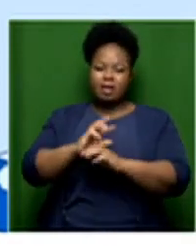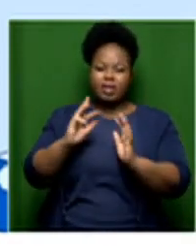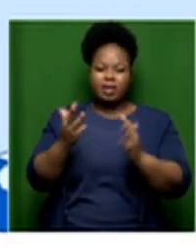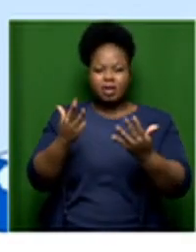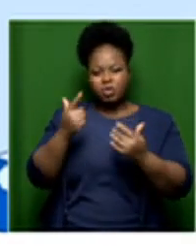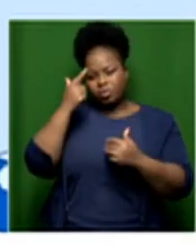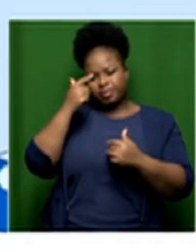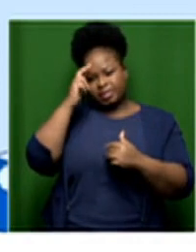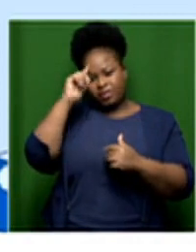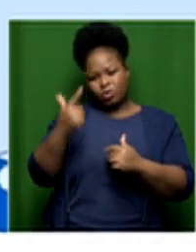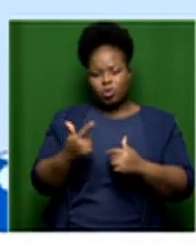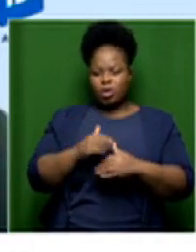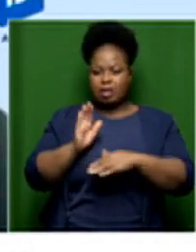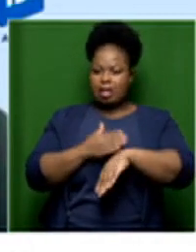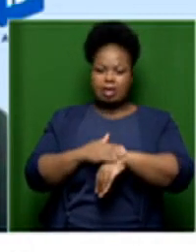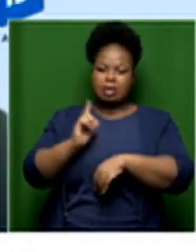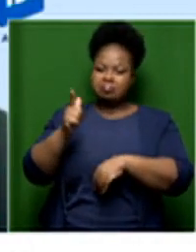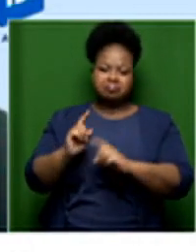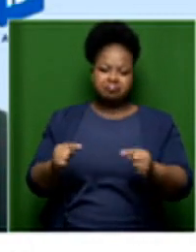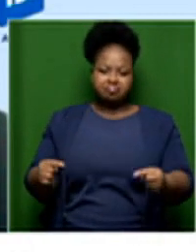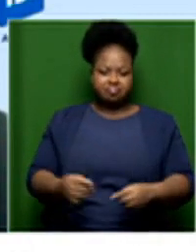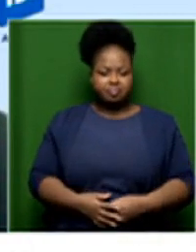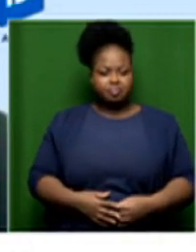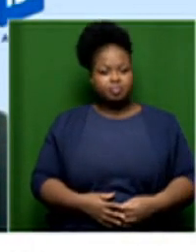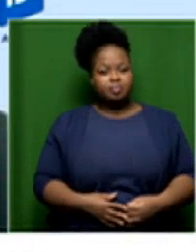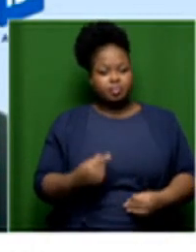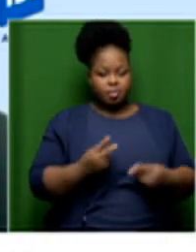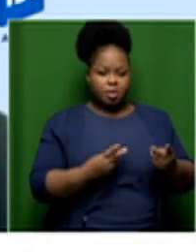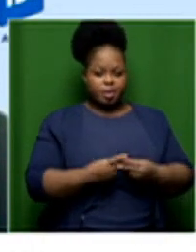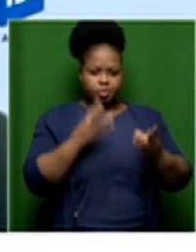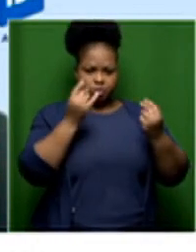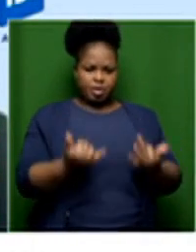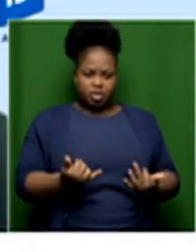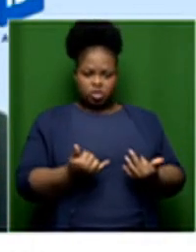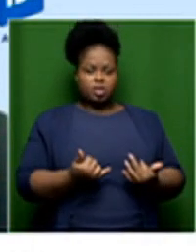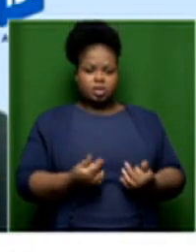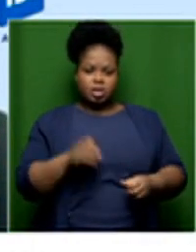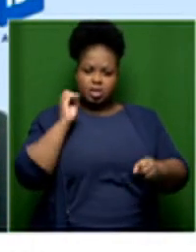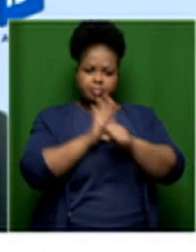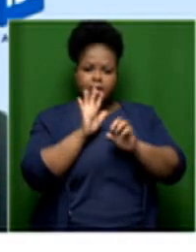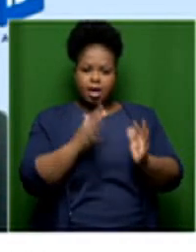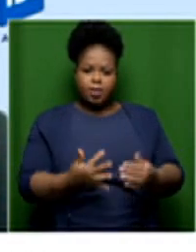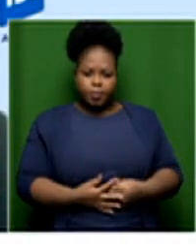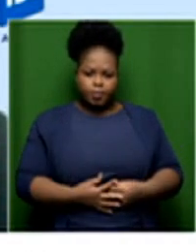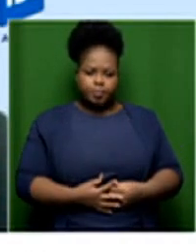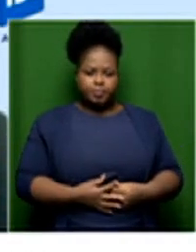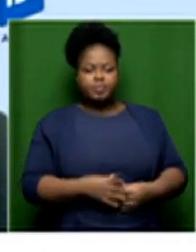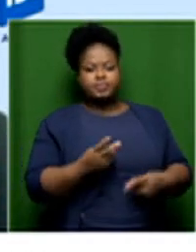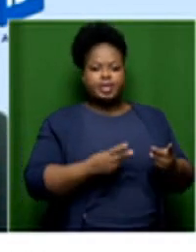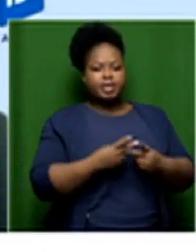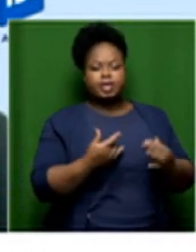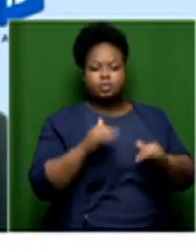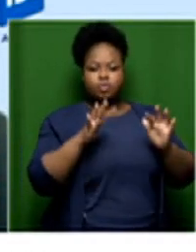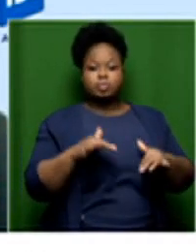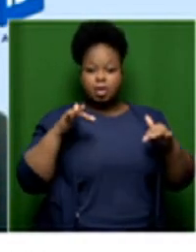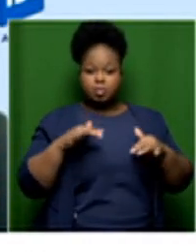hours. And then, of course, the impact that this would have on your budget, finally, Mr. Sheburi, and also